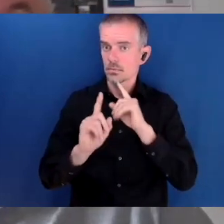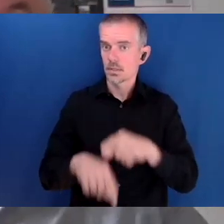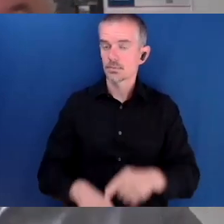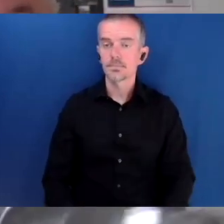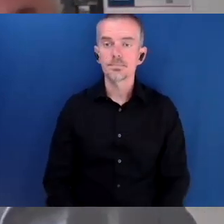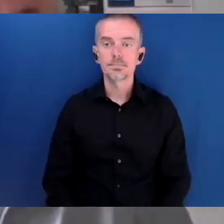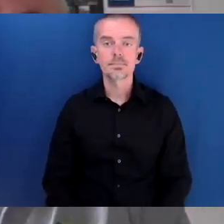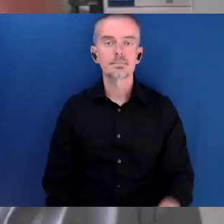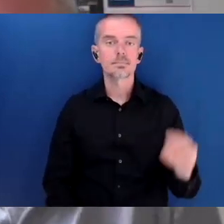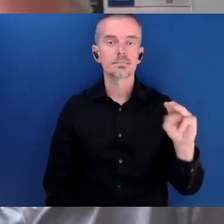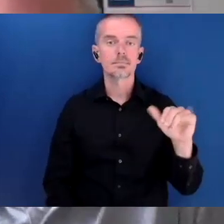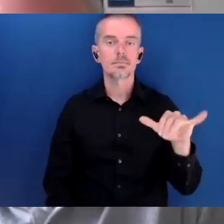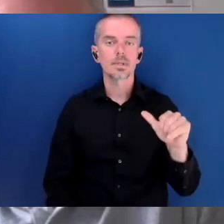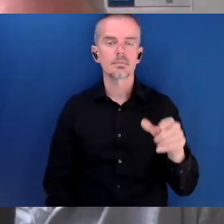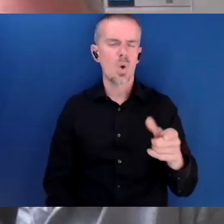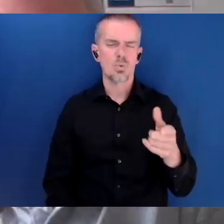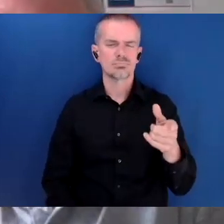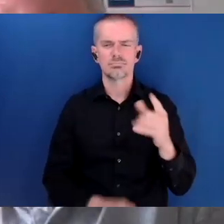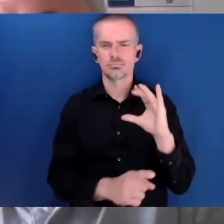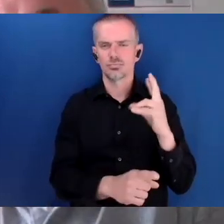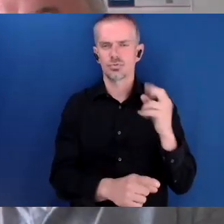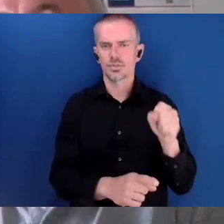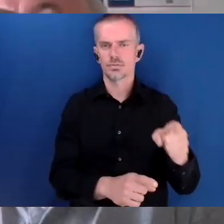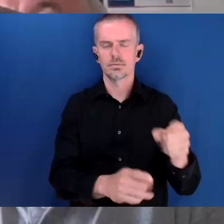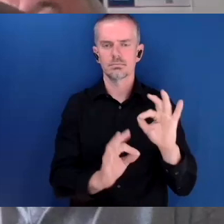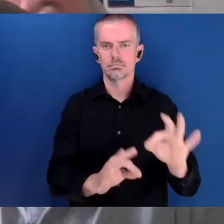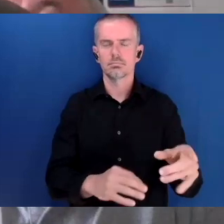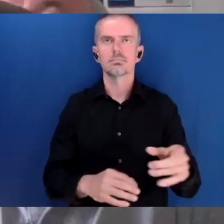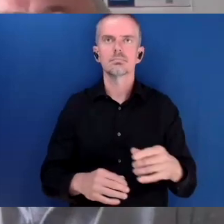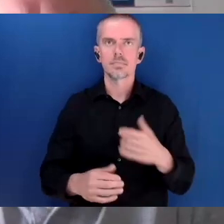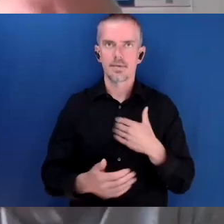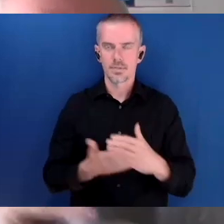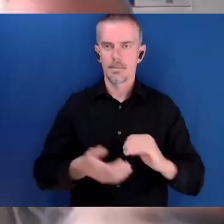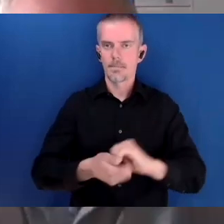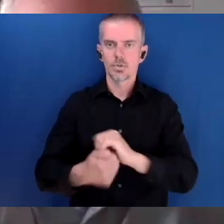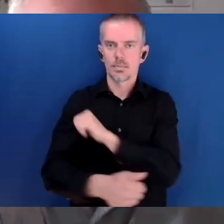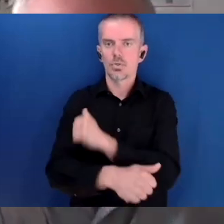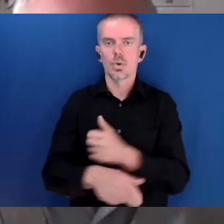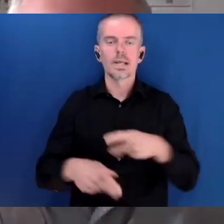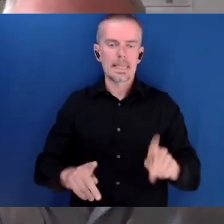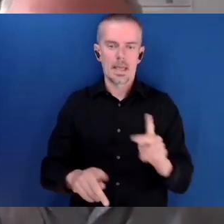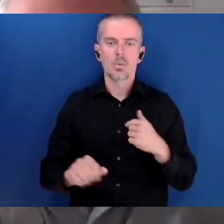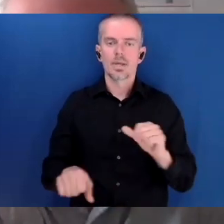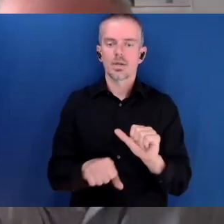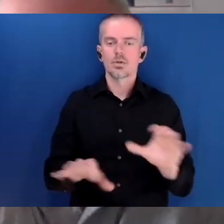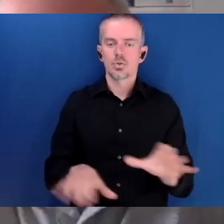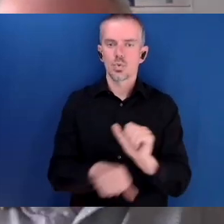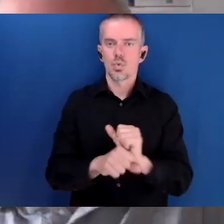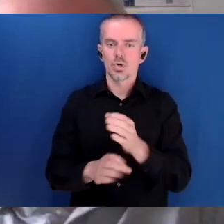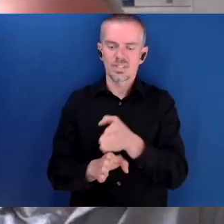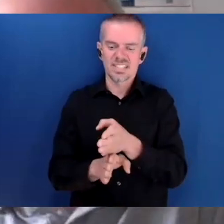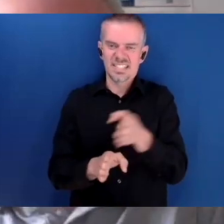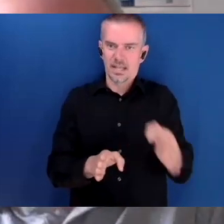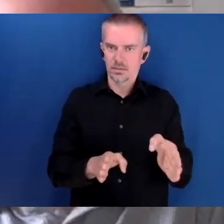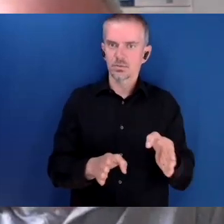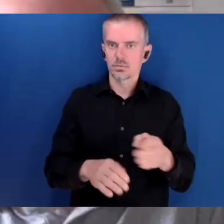Yeah, I think Chris got it. There are partnership authorities that allow for work on land adjacent to the forest system, and I'm